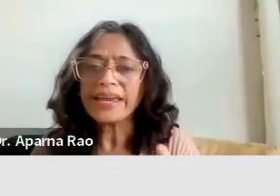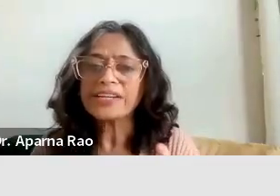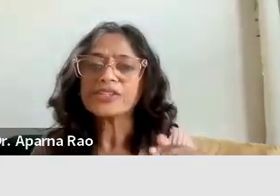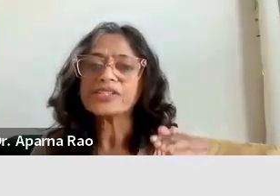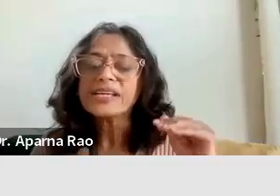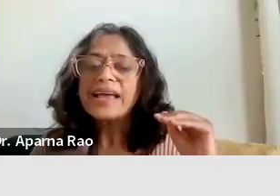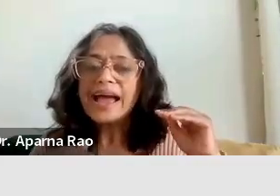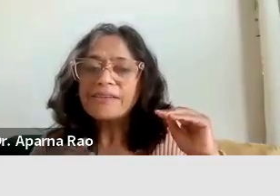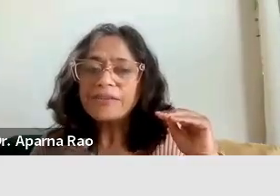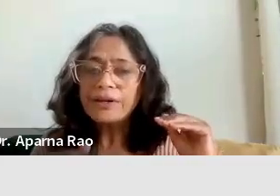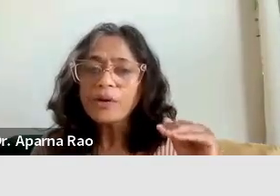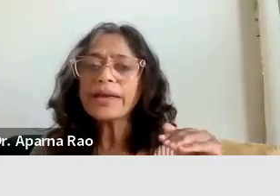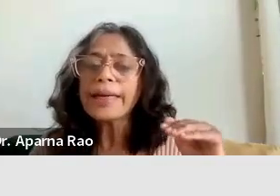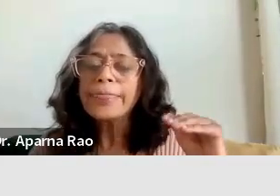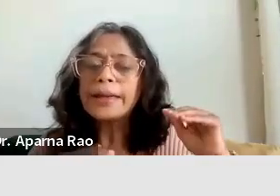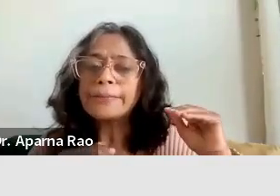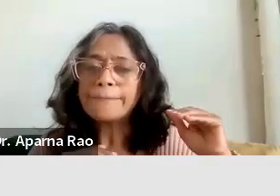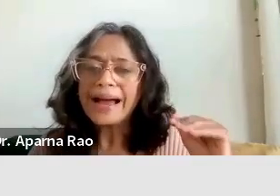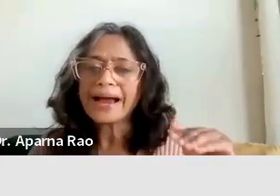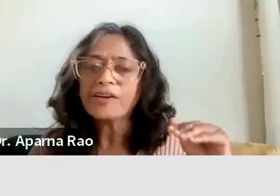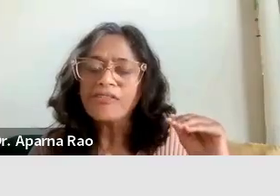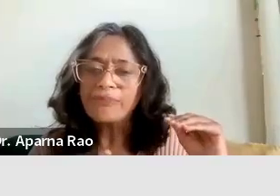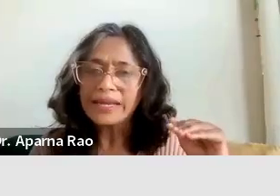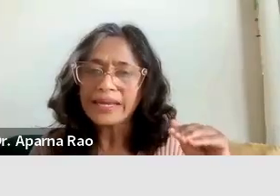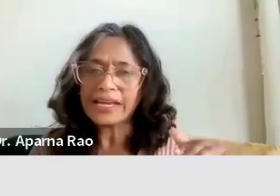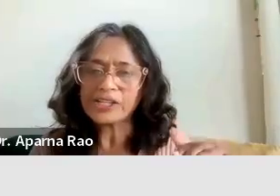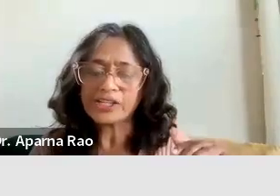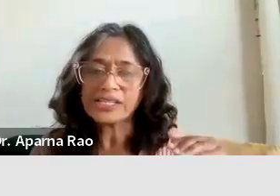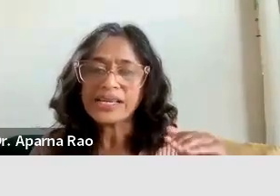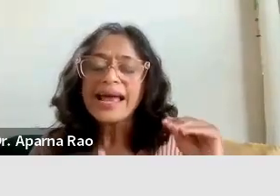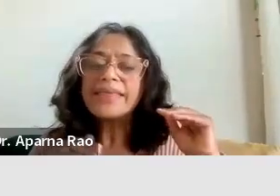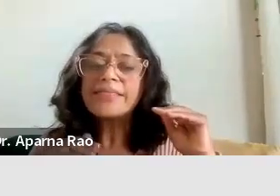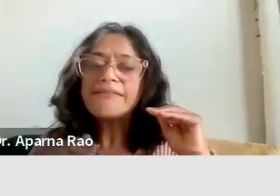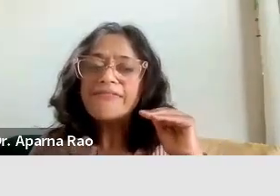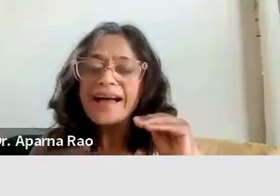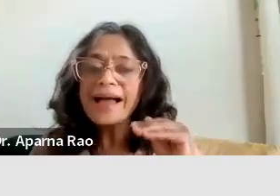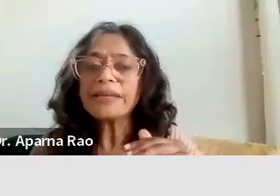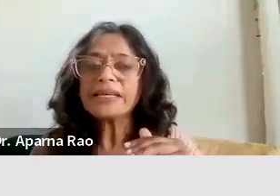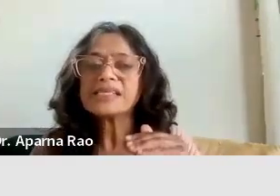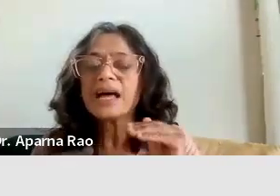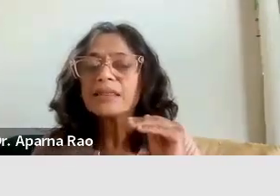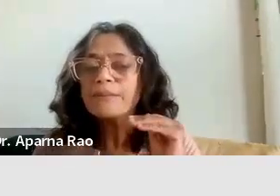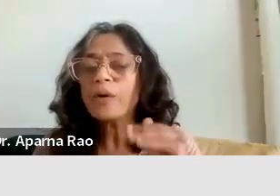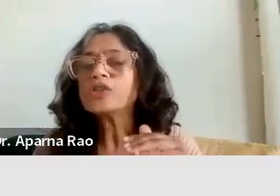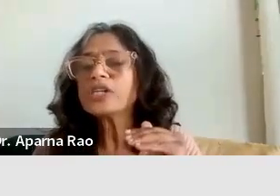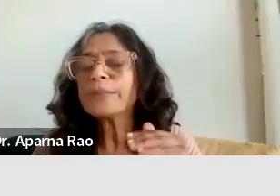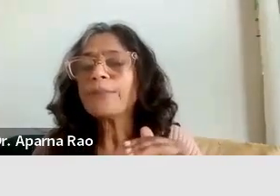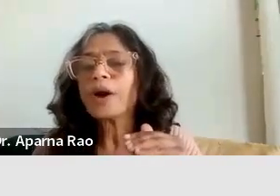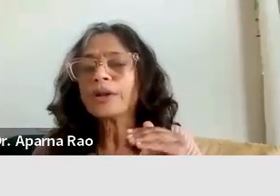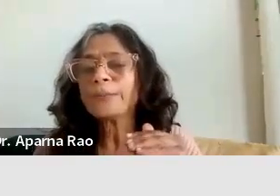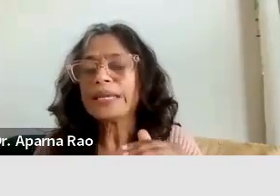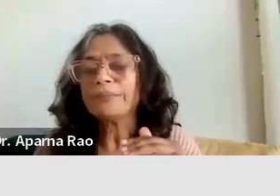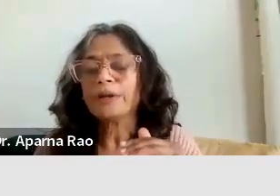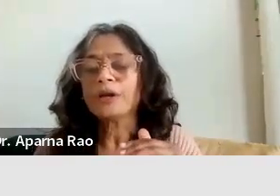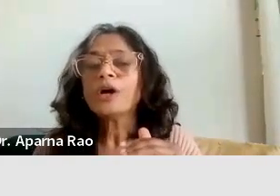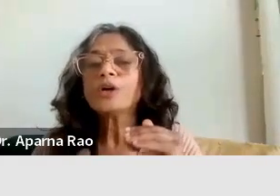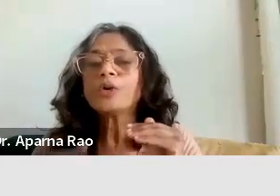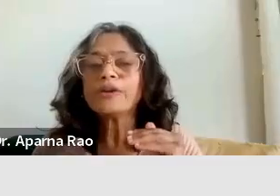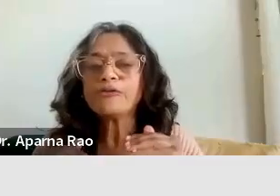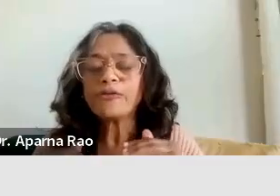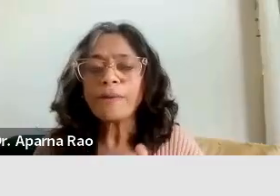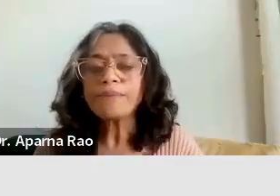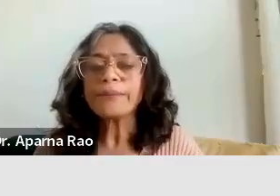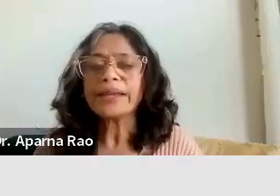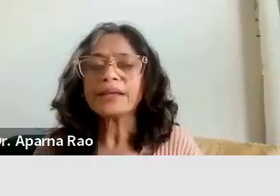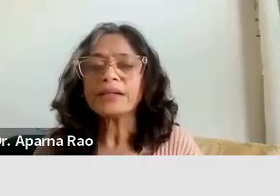the medications and we look at the impact of medications. And the families are the most important people